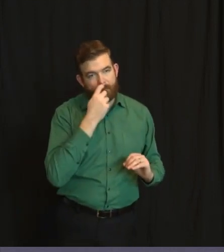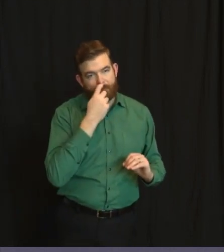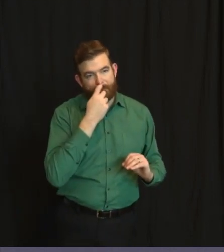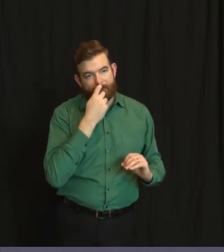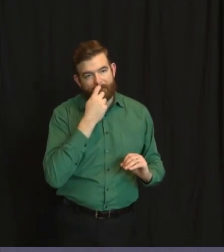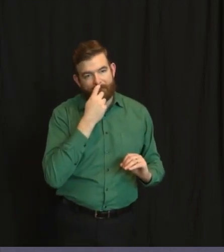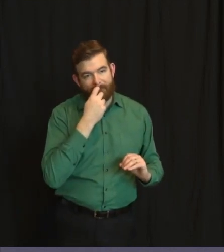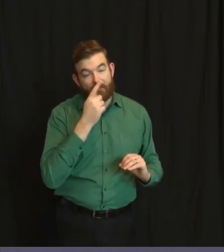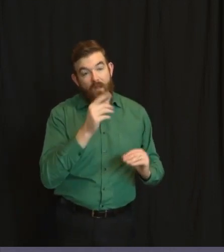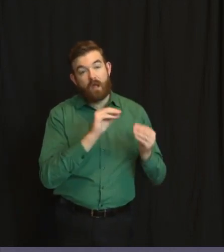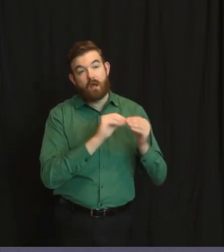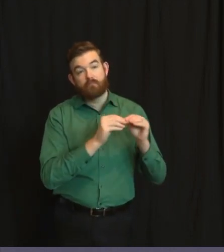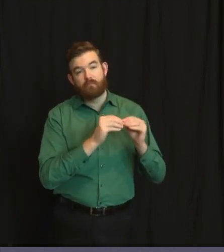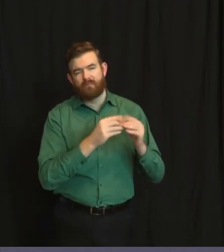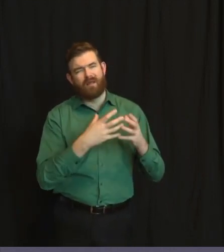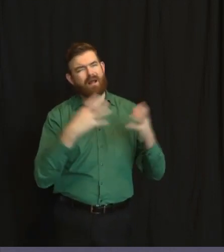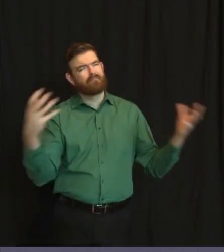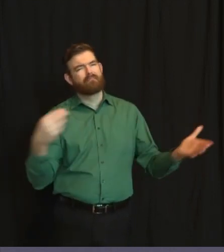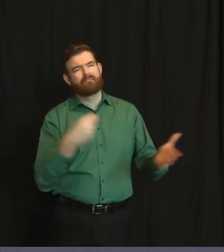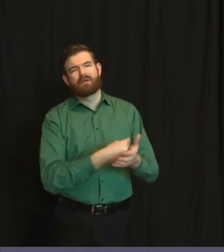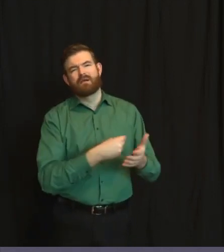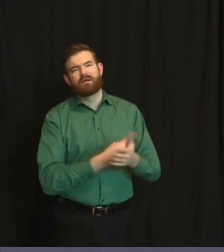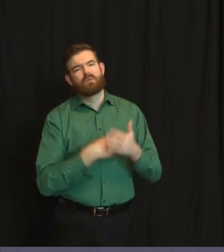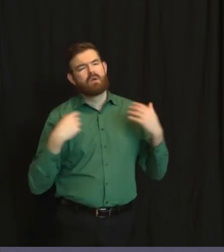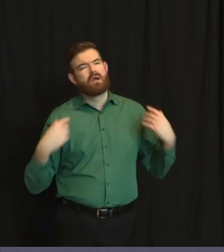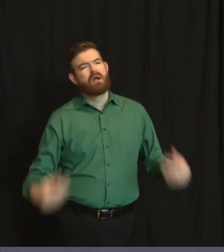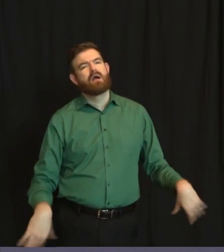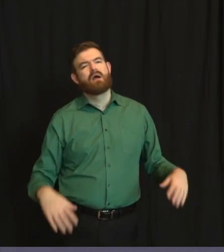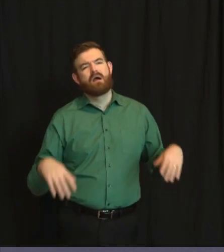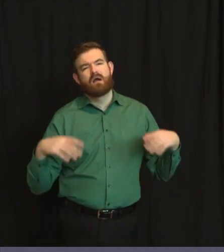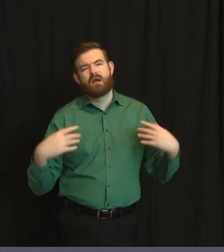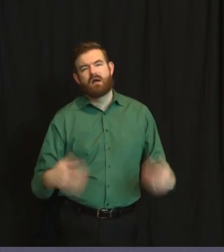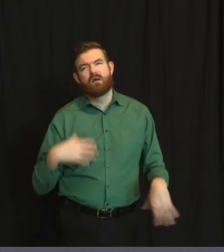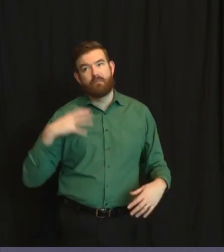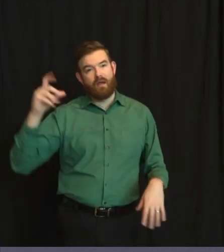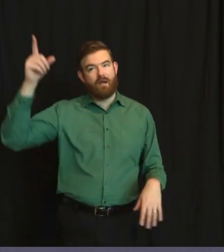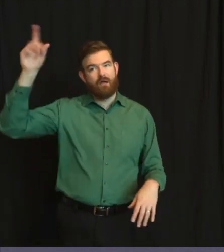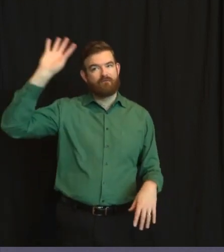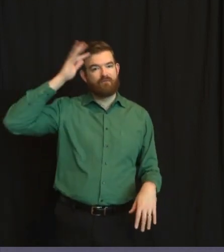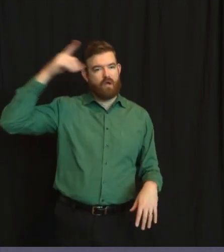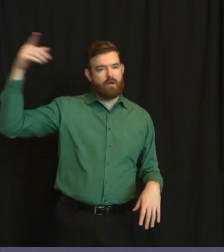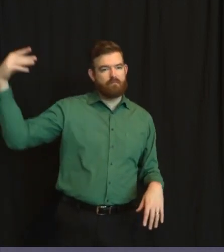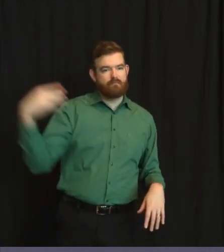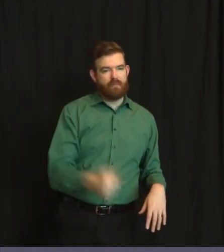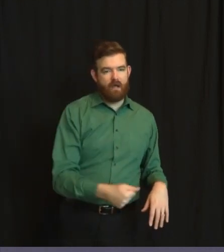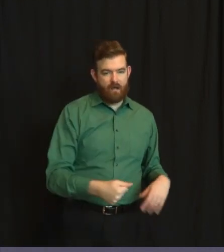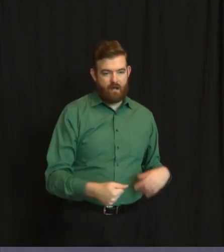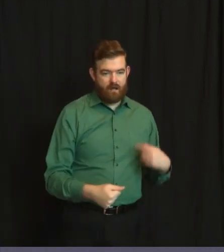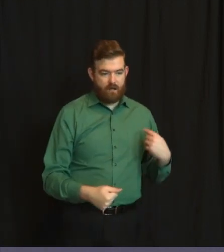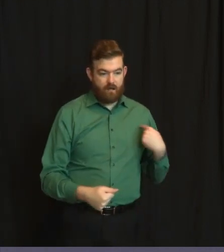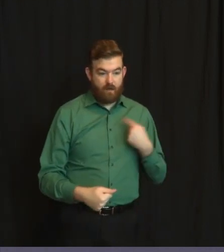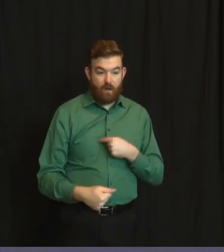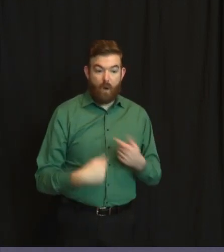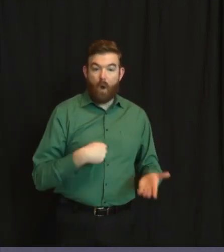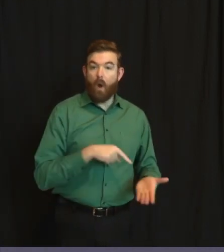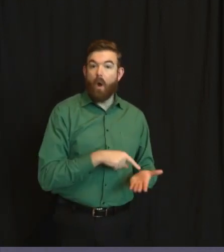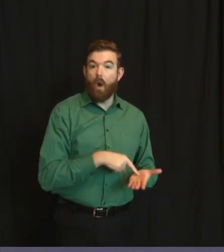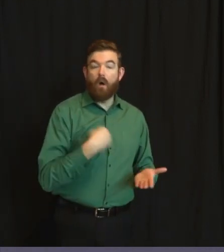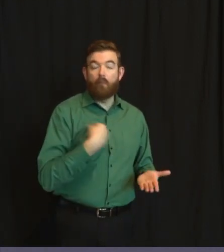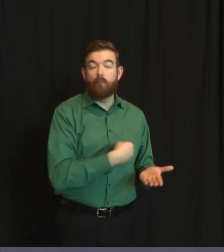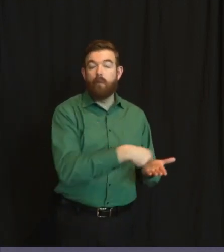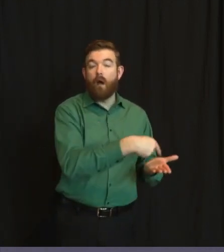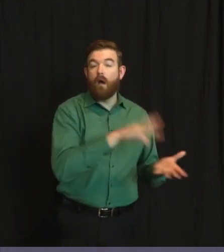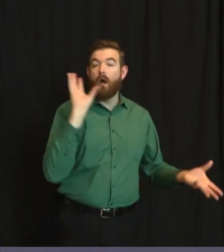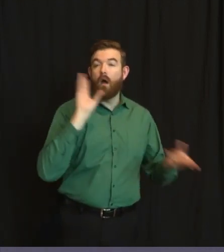about, that's a huge amount of money that we would get back. And so we just reiterate, that's an ask, a persistent ask we've had of the administration. But Mahan,